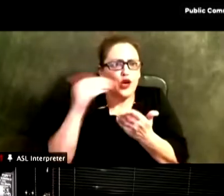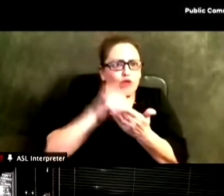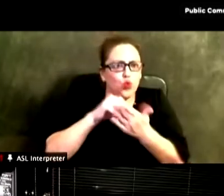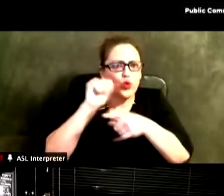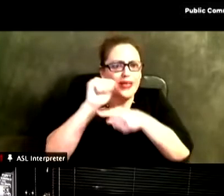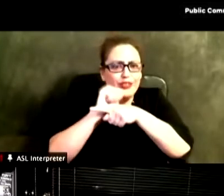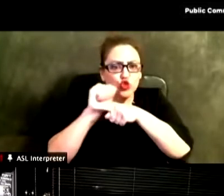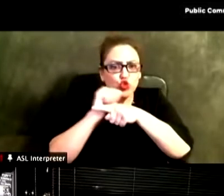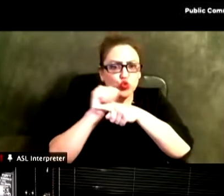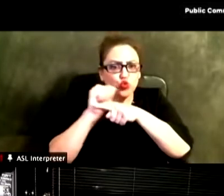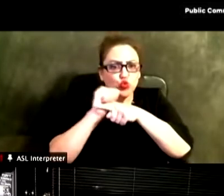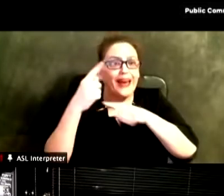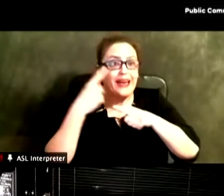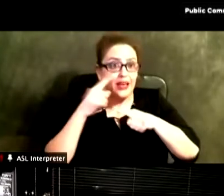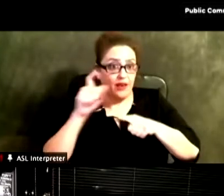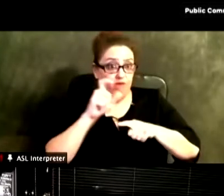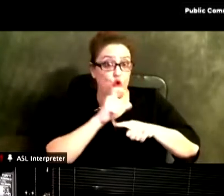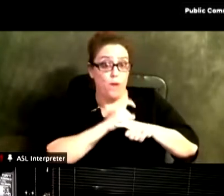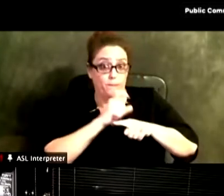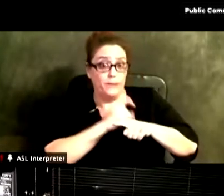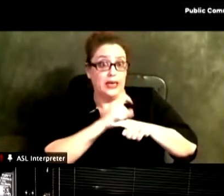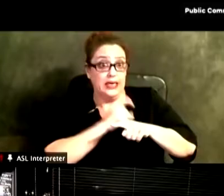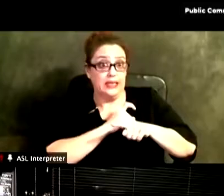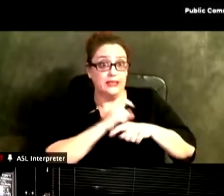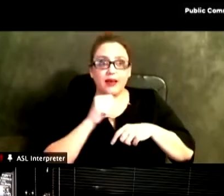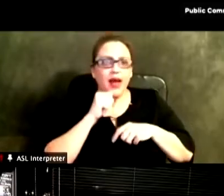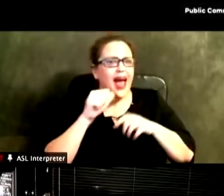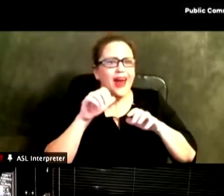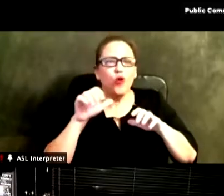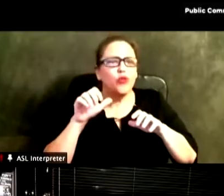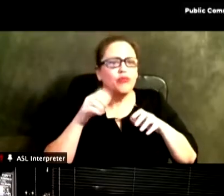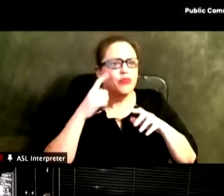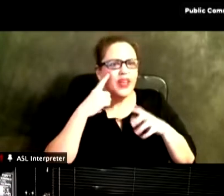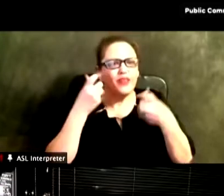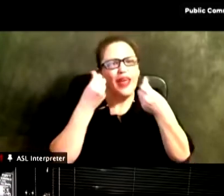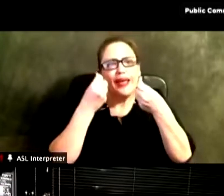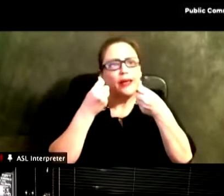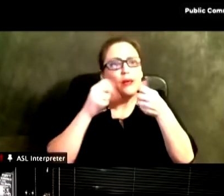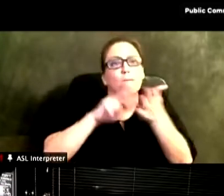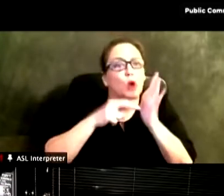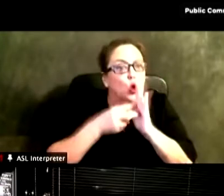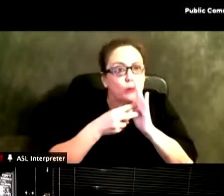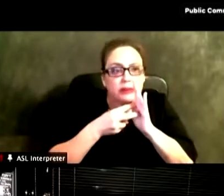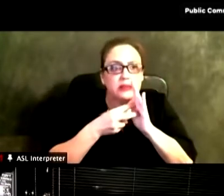are. And I don't think it was done purposely. I think it was just done carelessly,